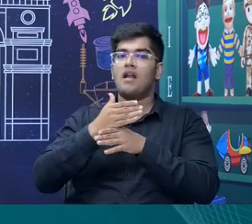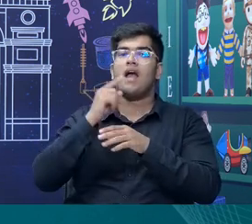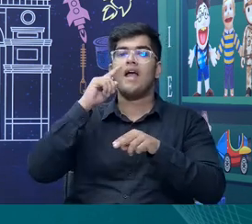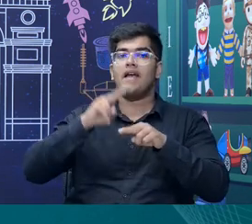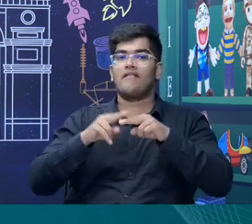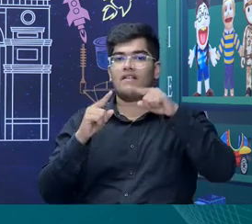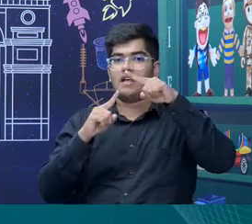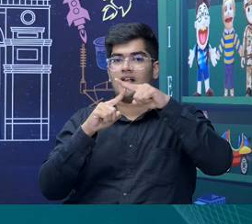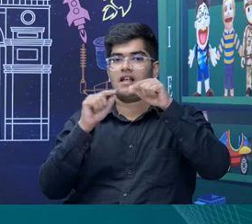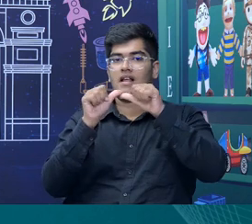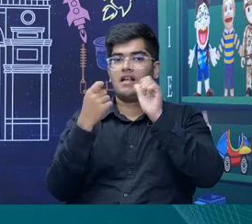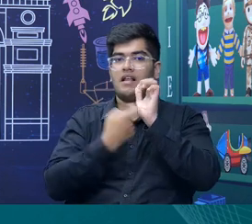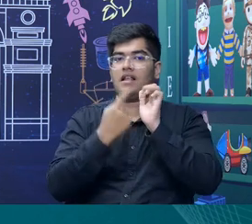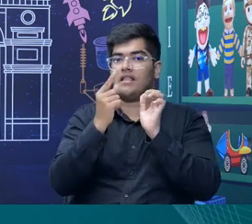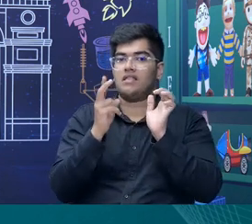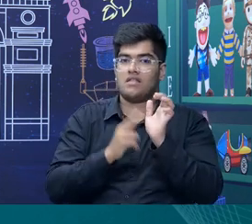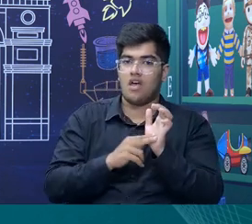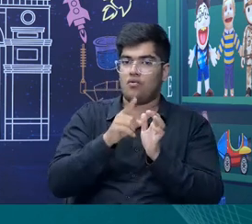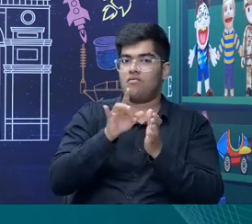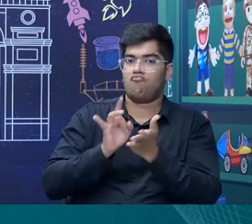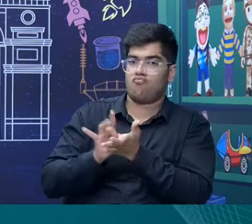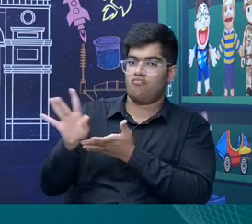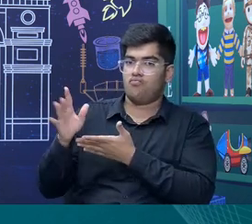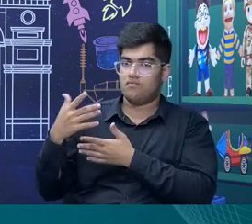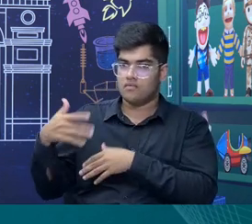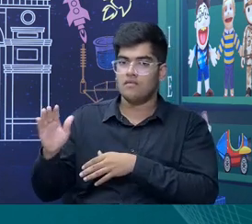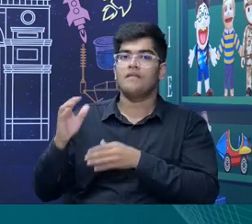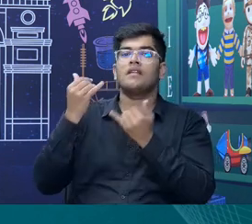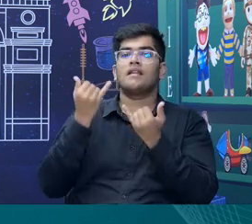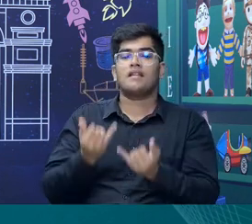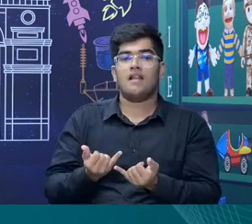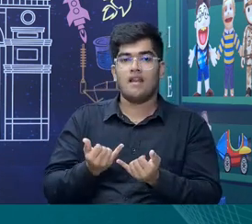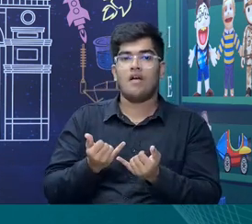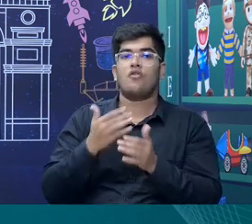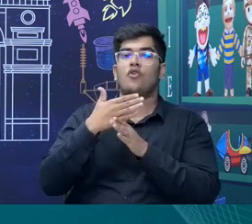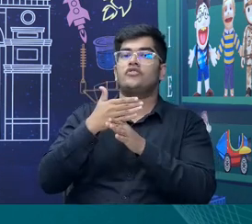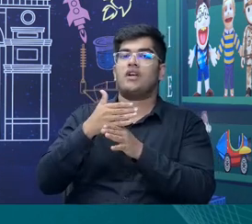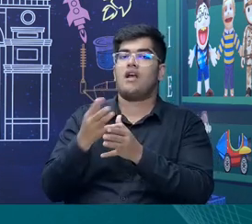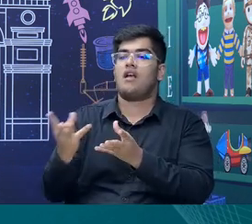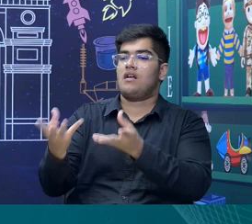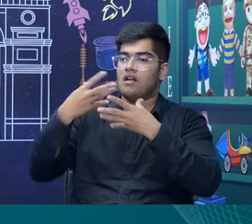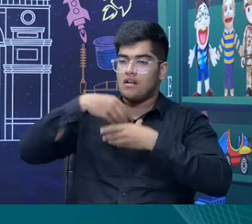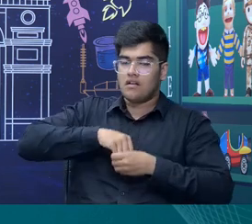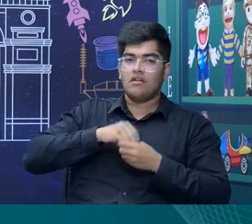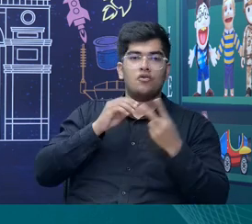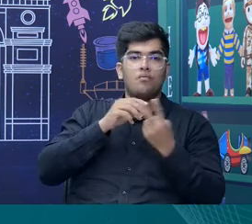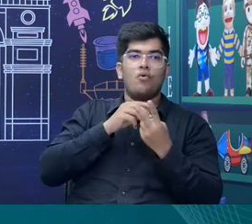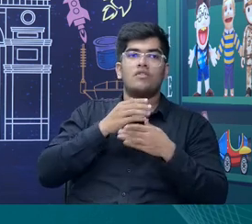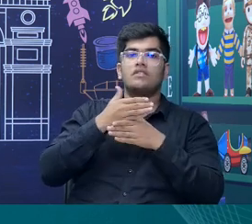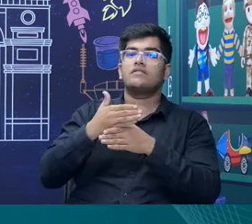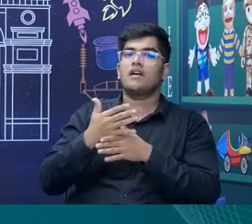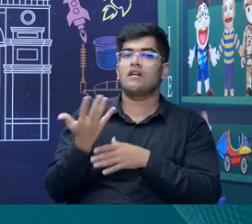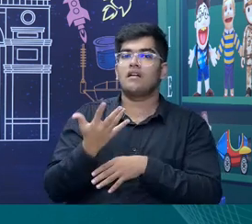retires and his share is taken up by Arun and Varun in the ratio of 2 is to 1.